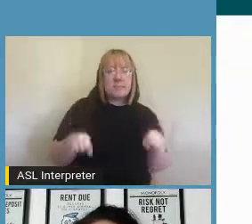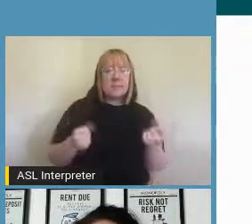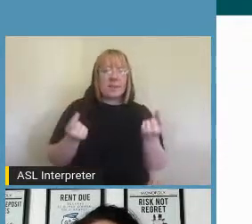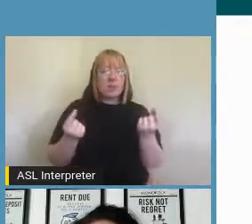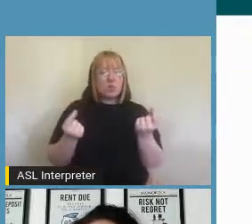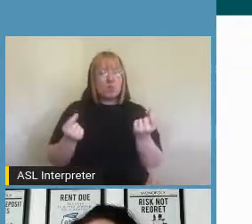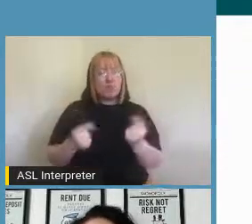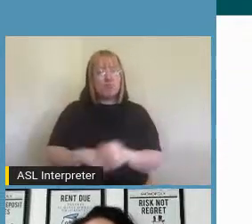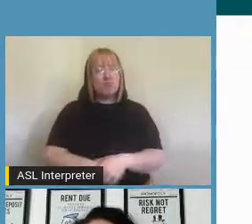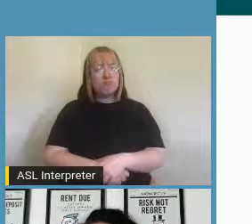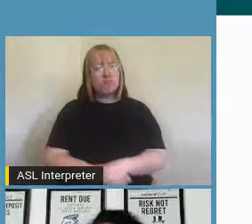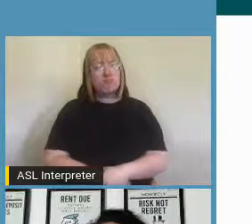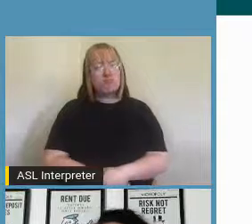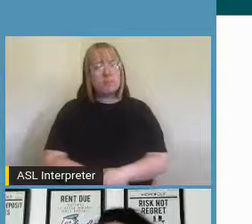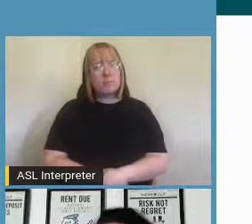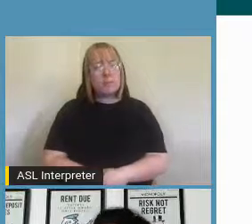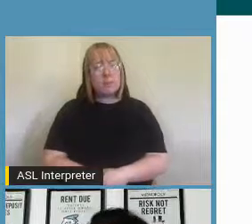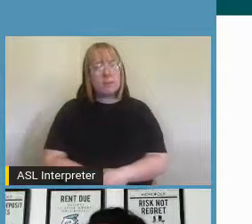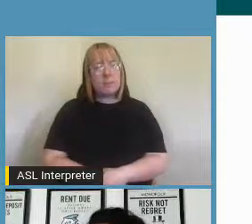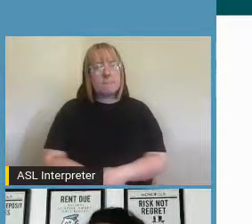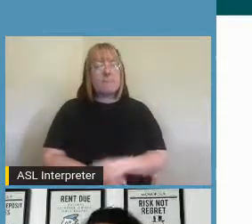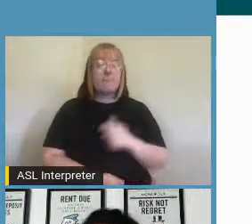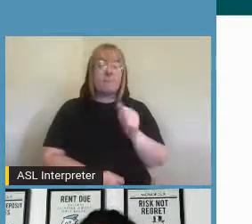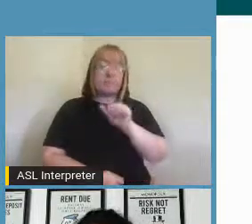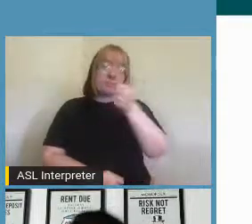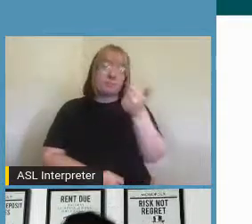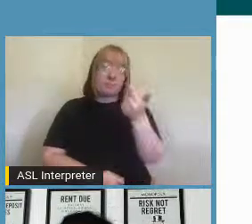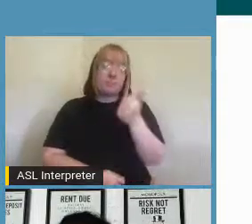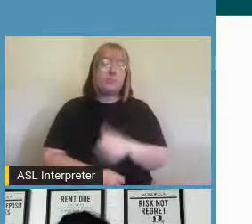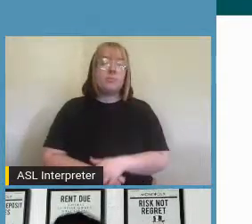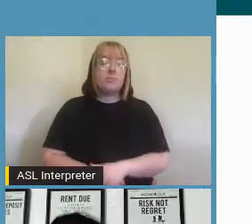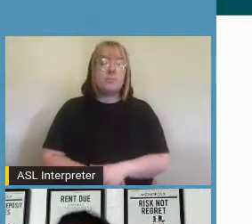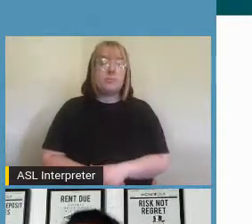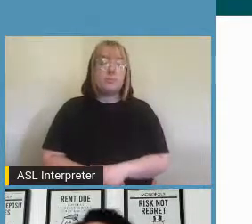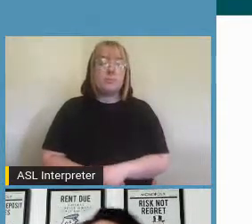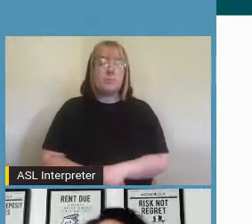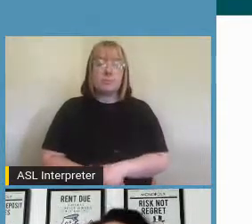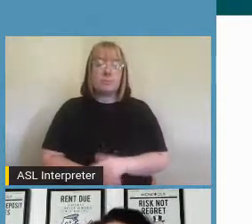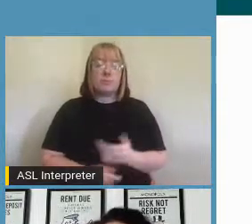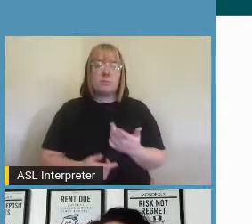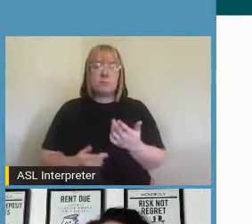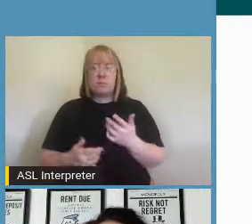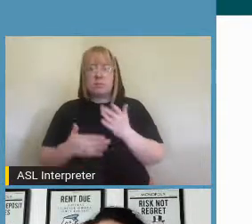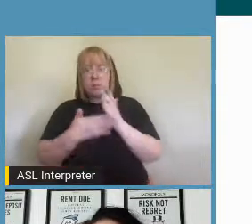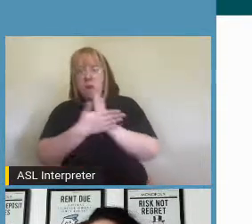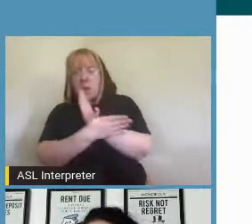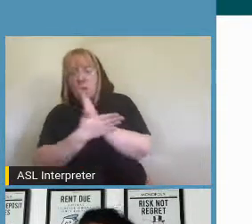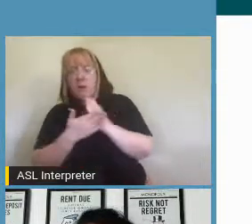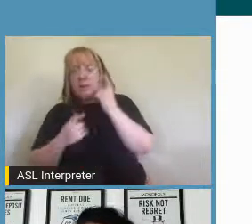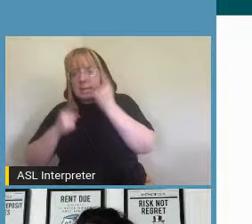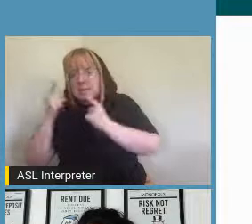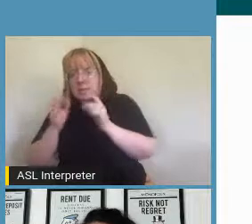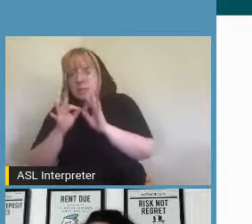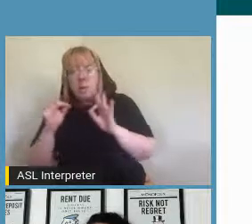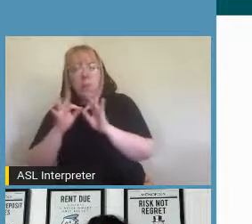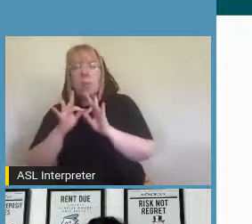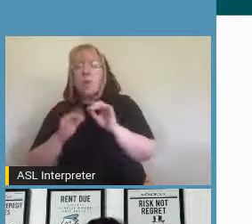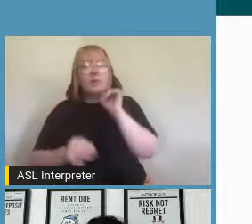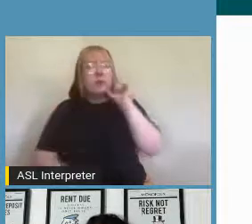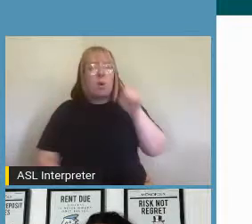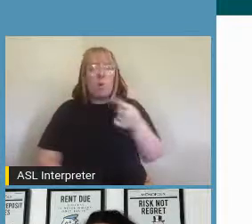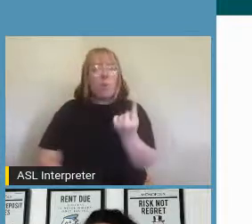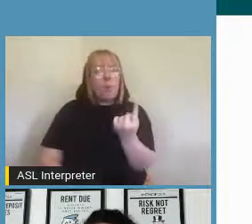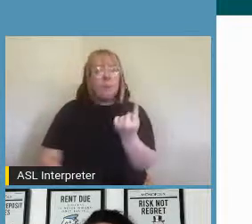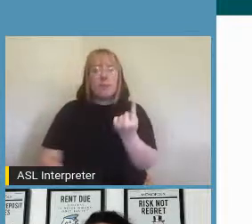1. The other one certainly is then, is this not only critical or not critical, how simple and how complex